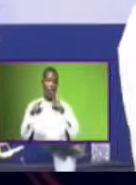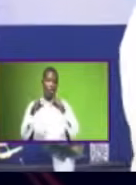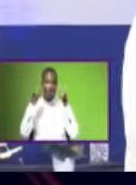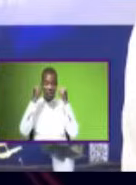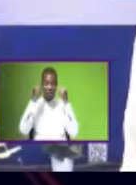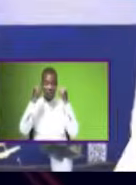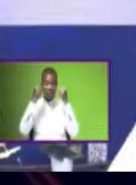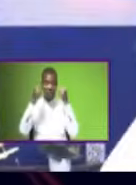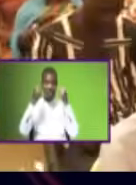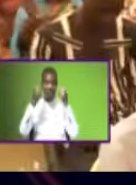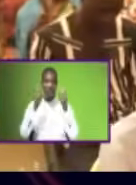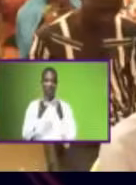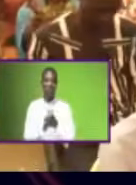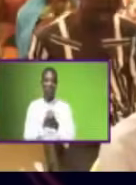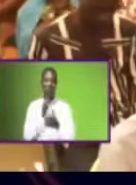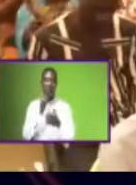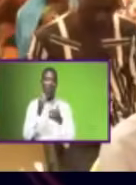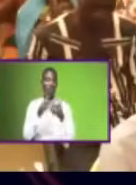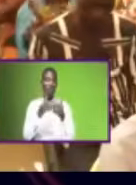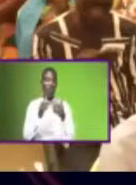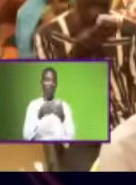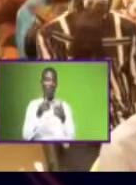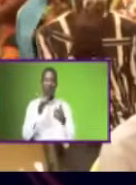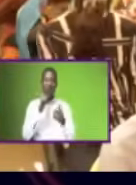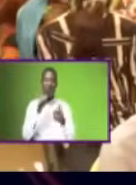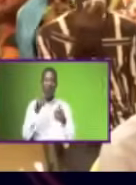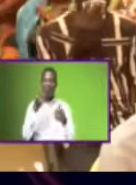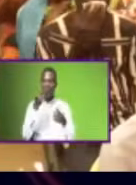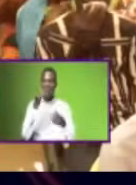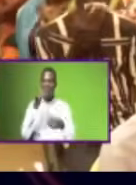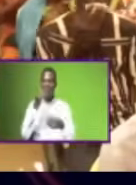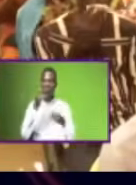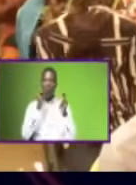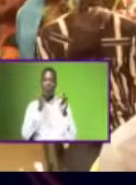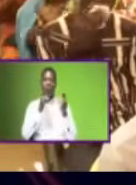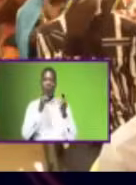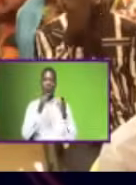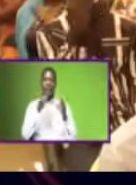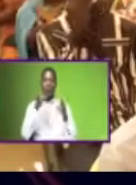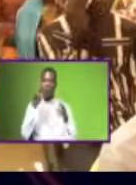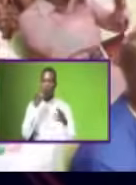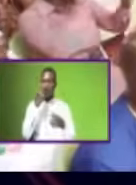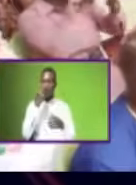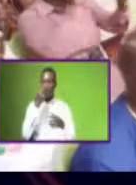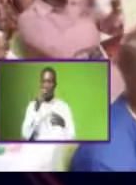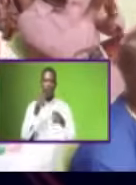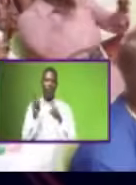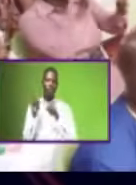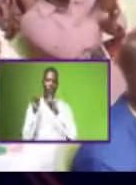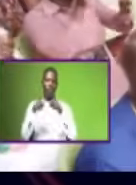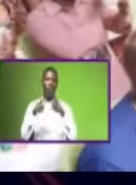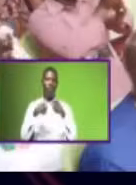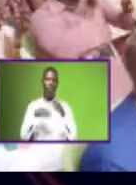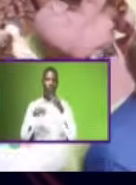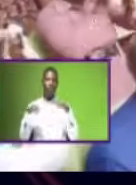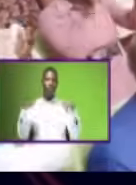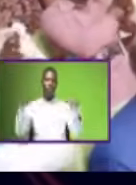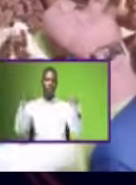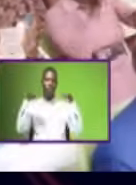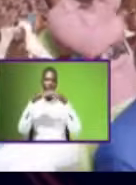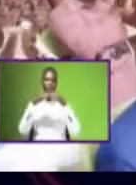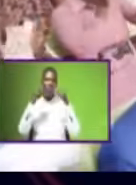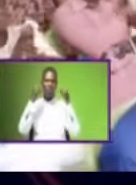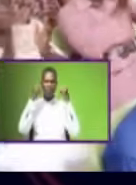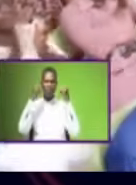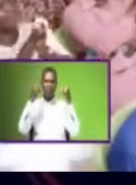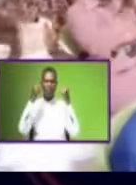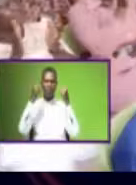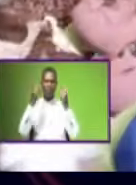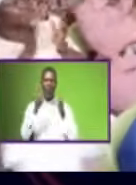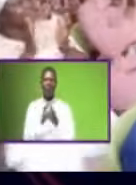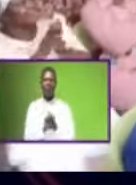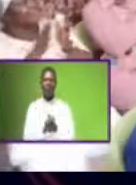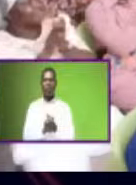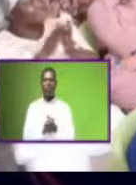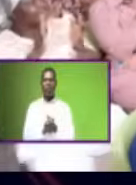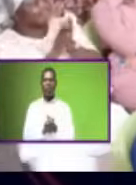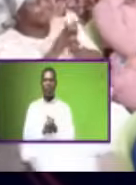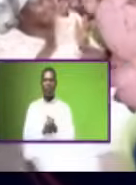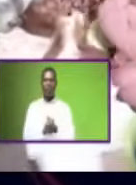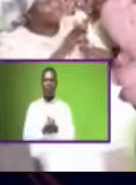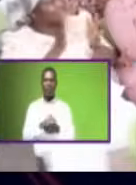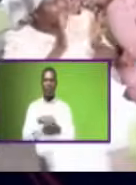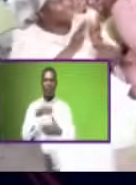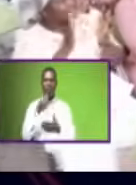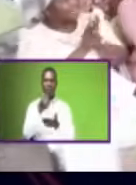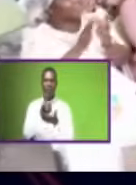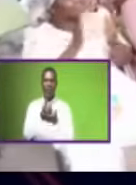decline? Beloved, know that for heaven, we make it with aggression and all forms of violence.